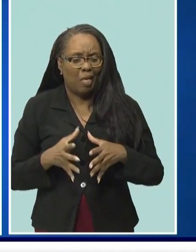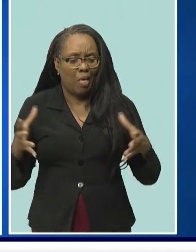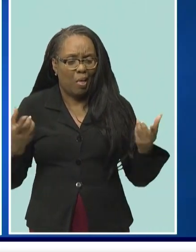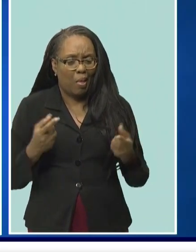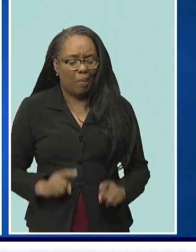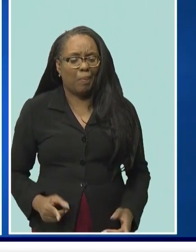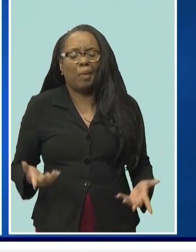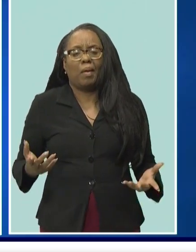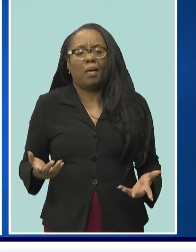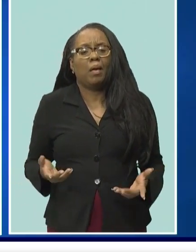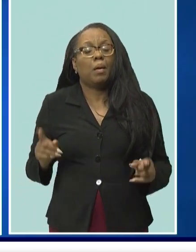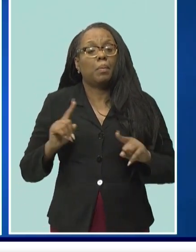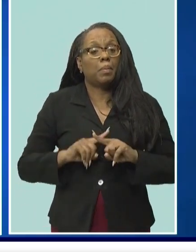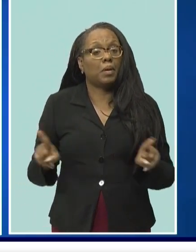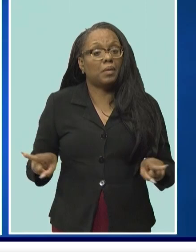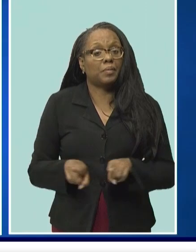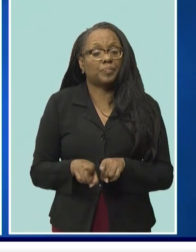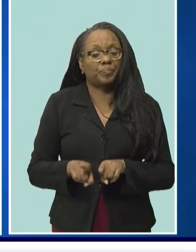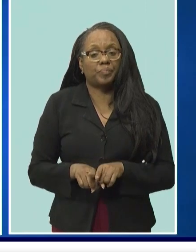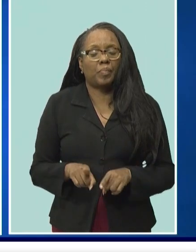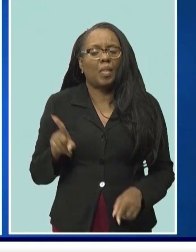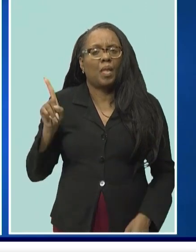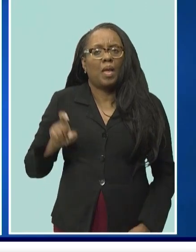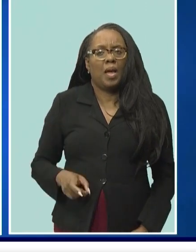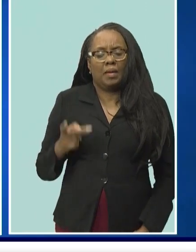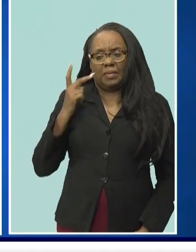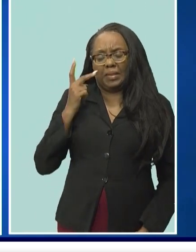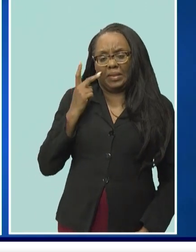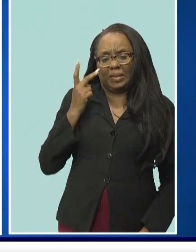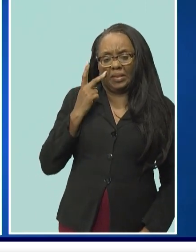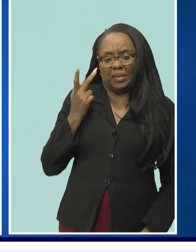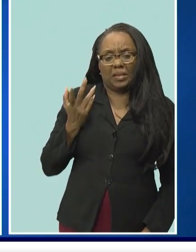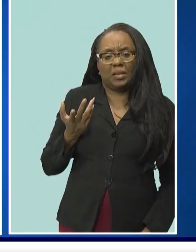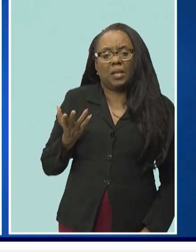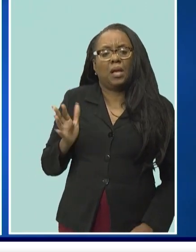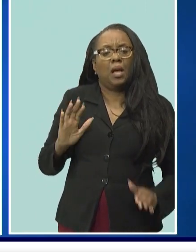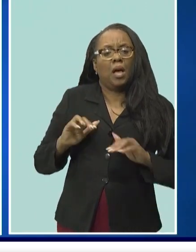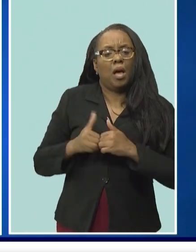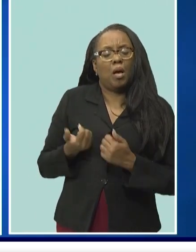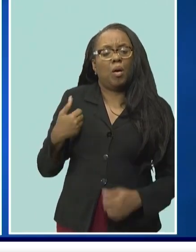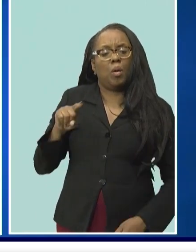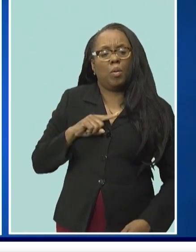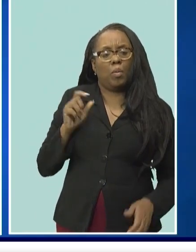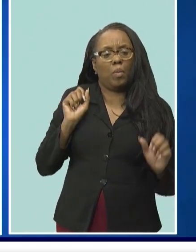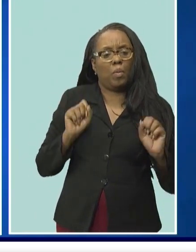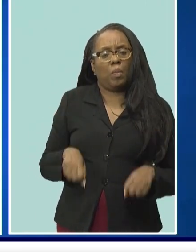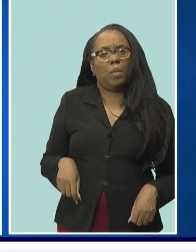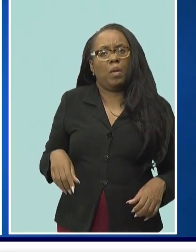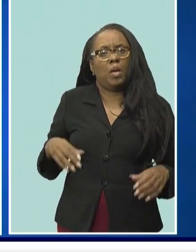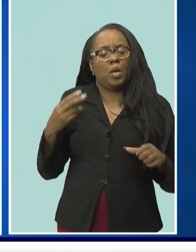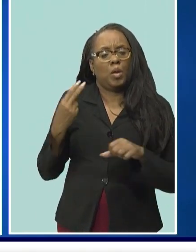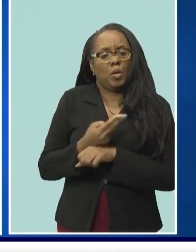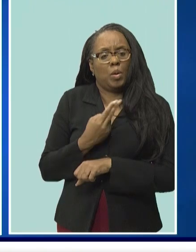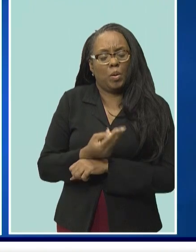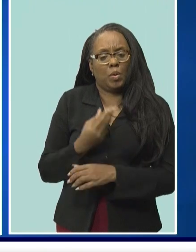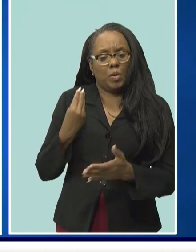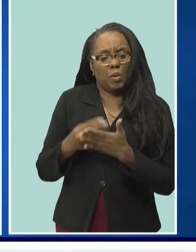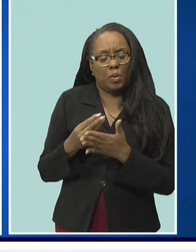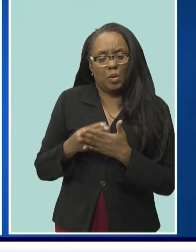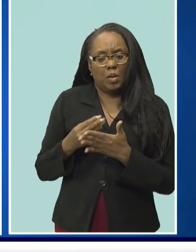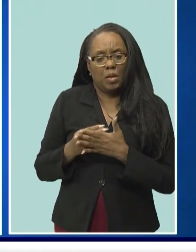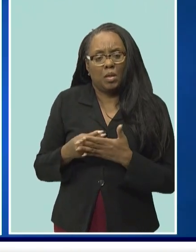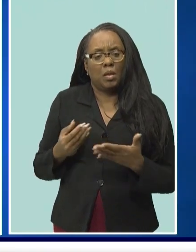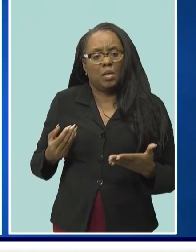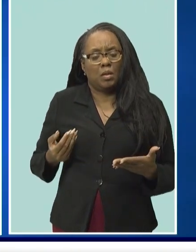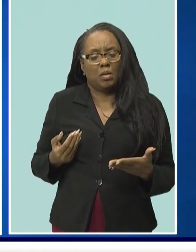you also have to look at the back end in vulnerability, and then how can you strategically place these funds to use so that you